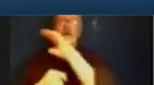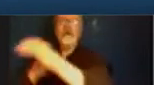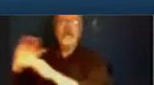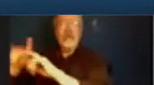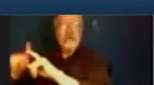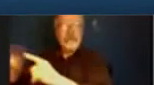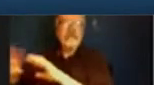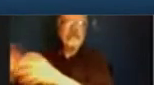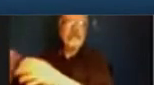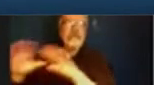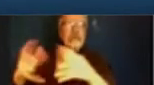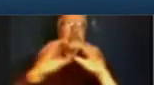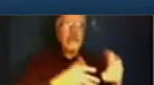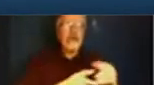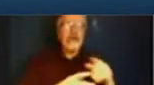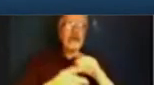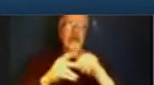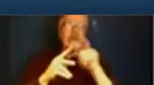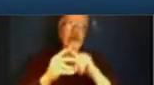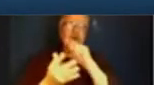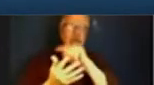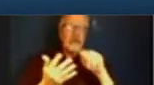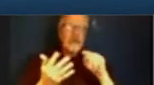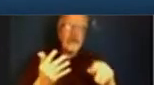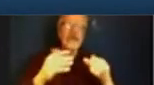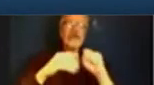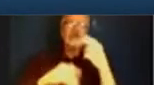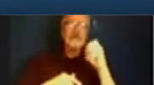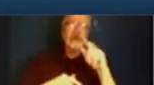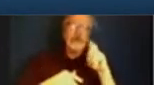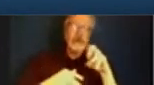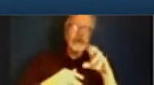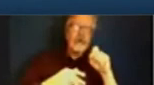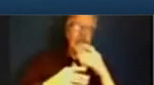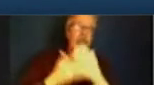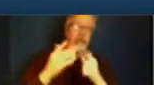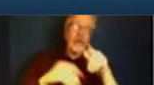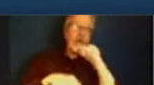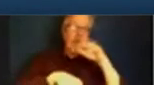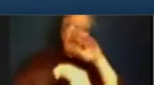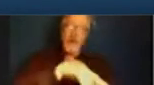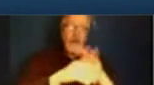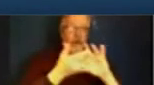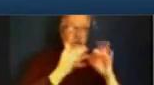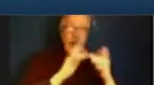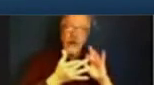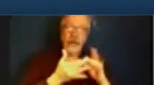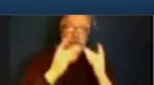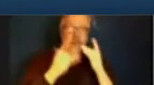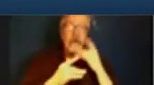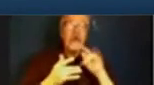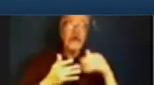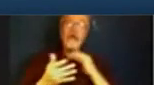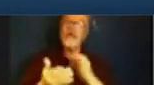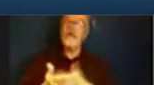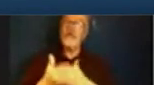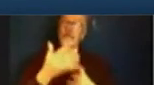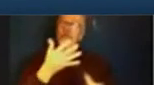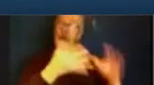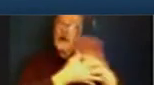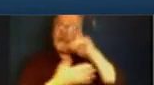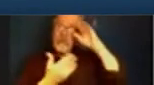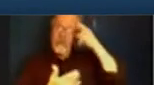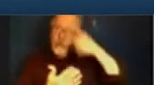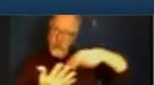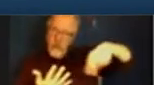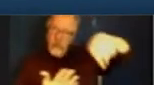incomes, or people who may not be online. So our primary expectation for the majority of Washingtonians is that you would use that